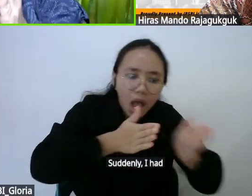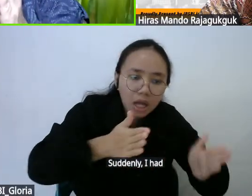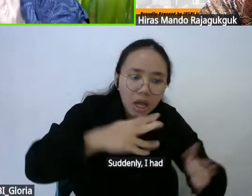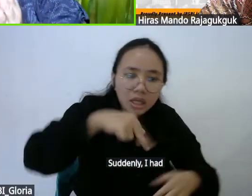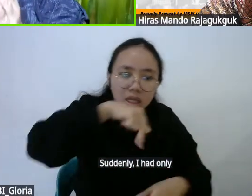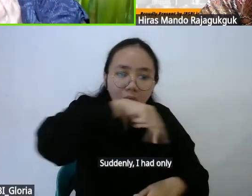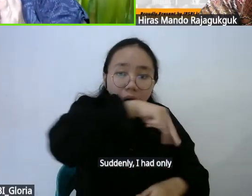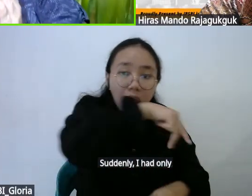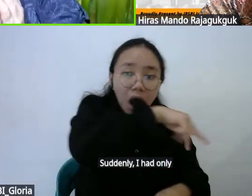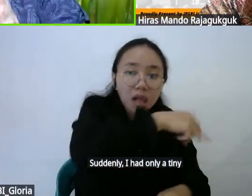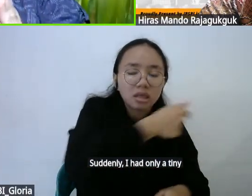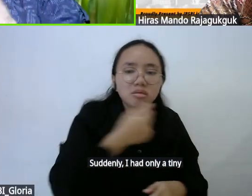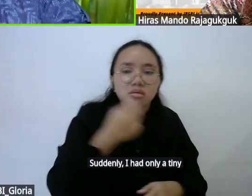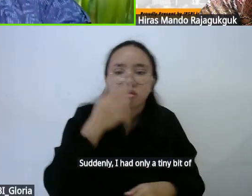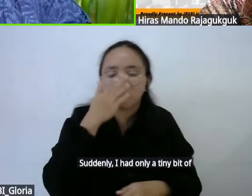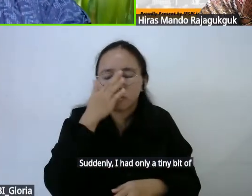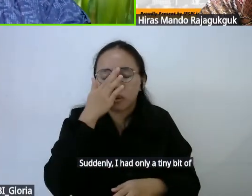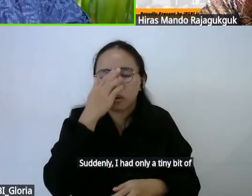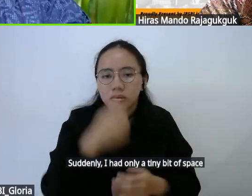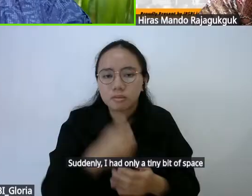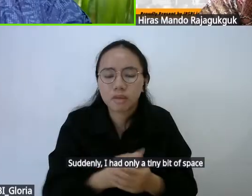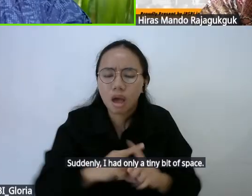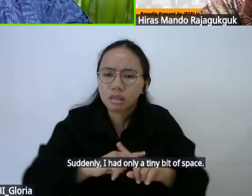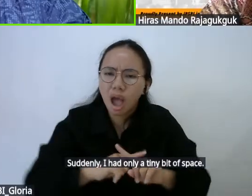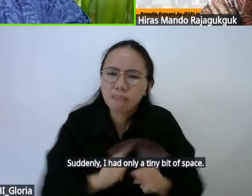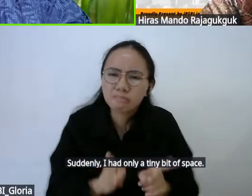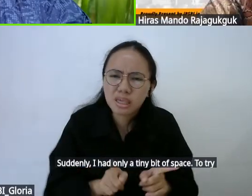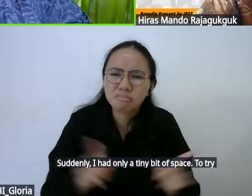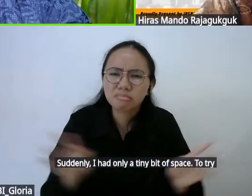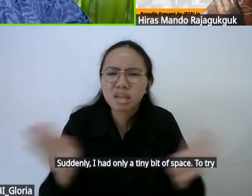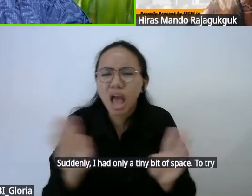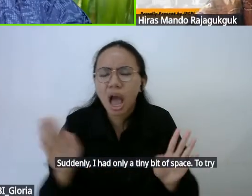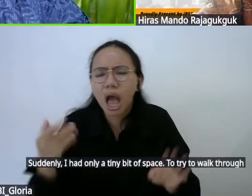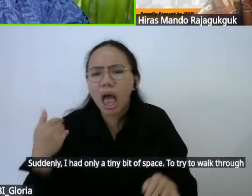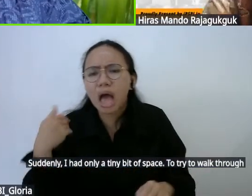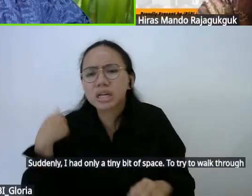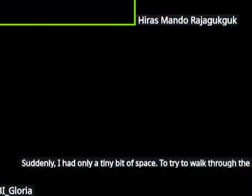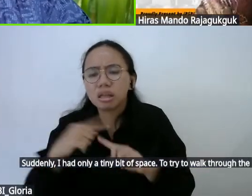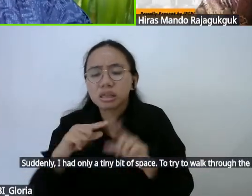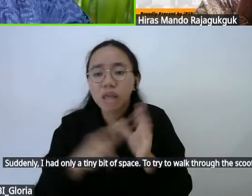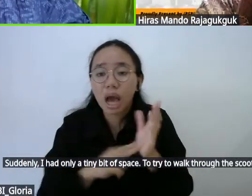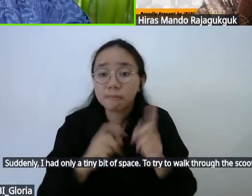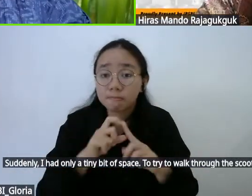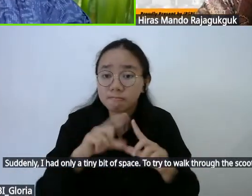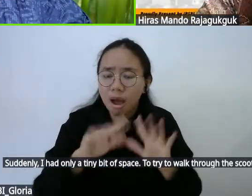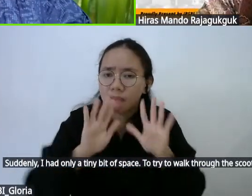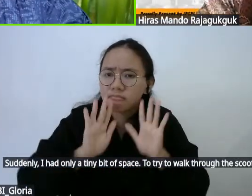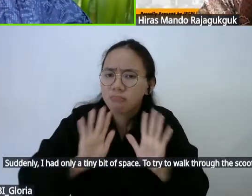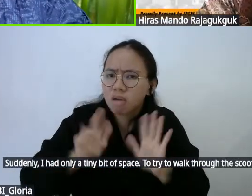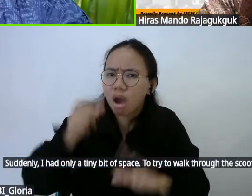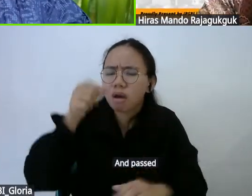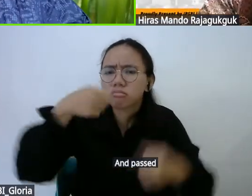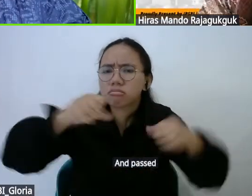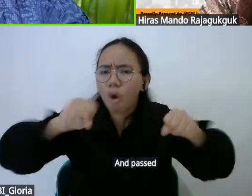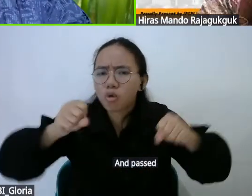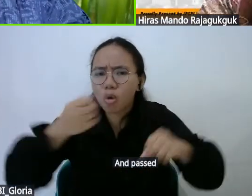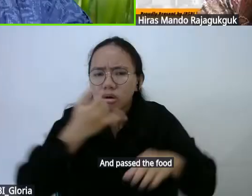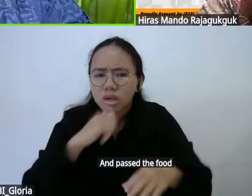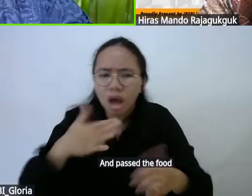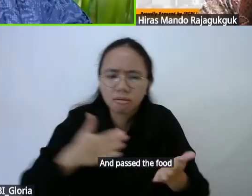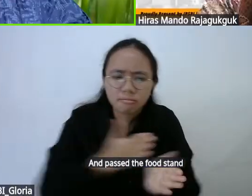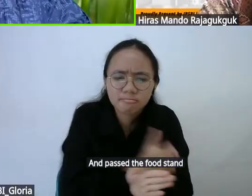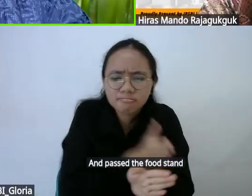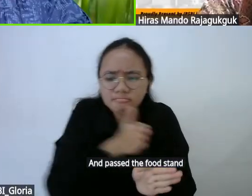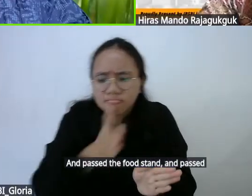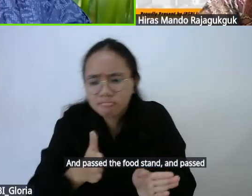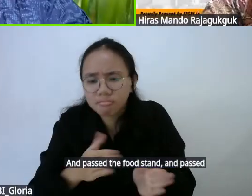only a tiny bit of space to try to walk through the scooters. and past the food stand and